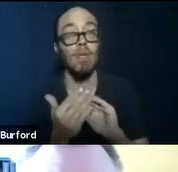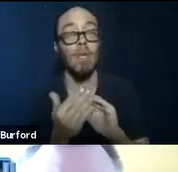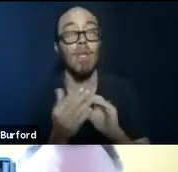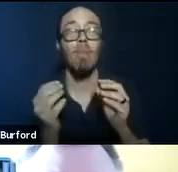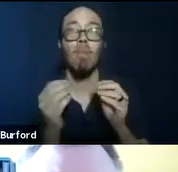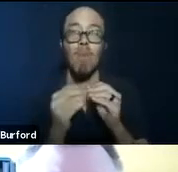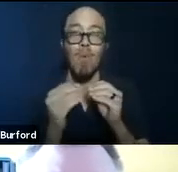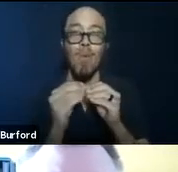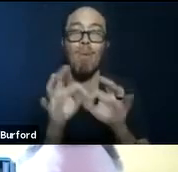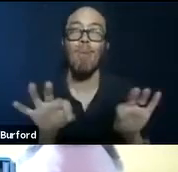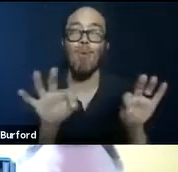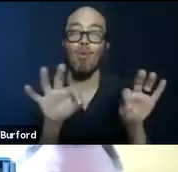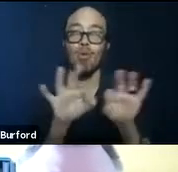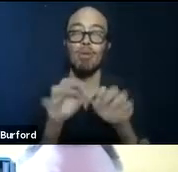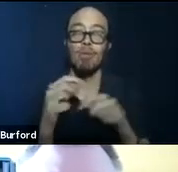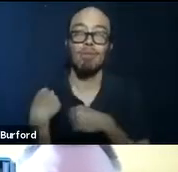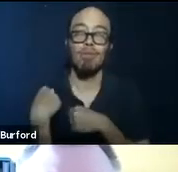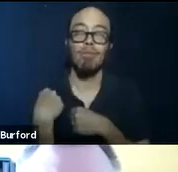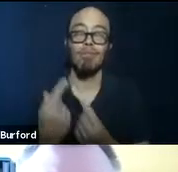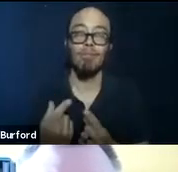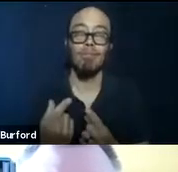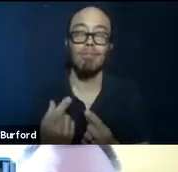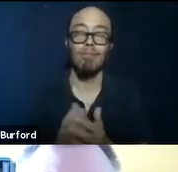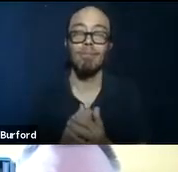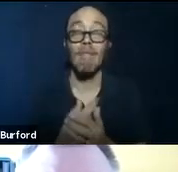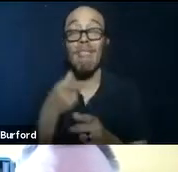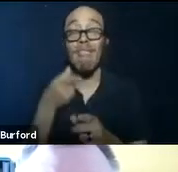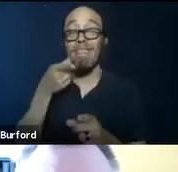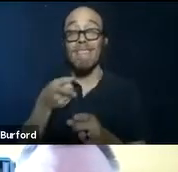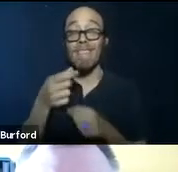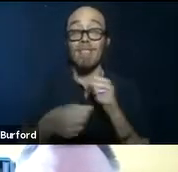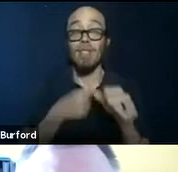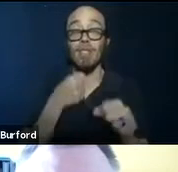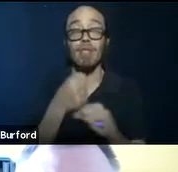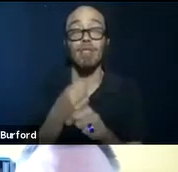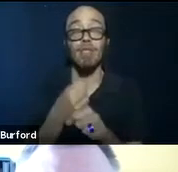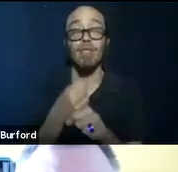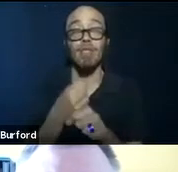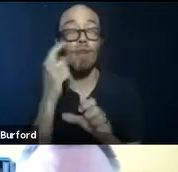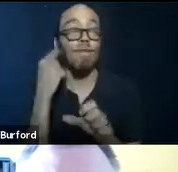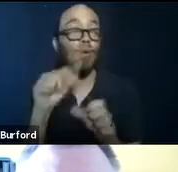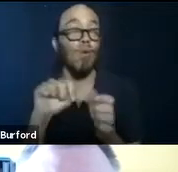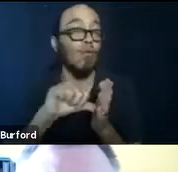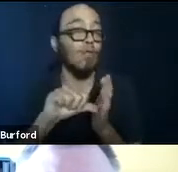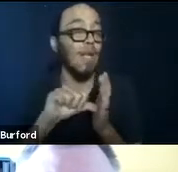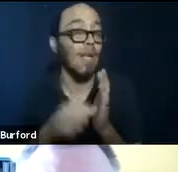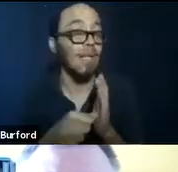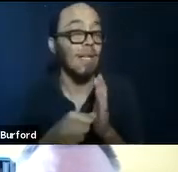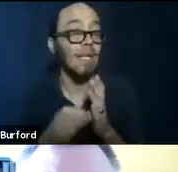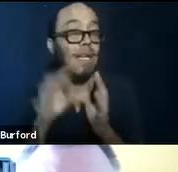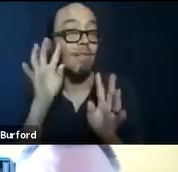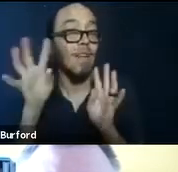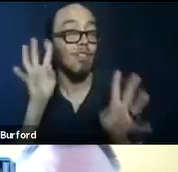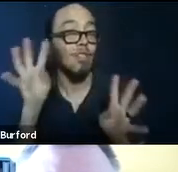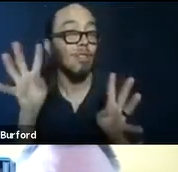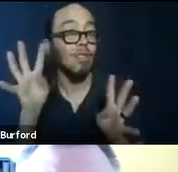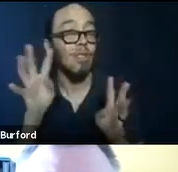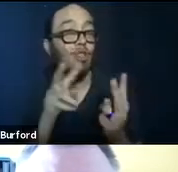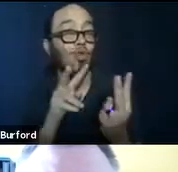ever. This year, we are looking for outstanding innovations in two